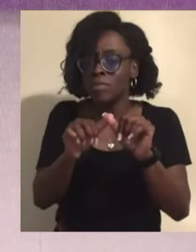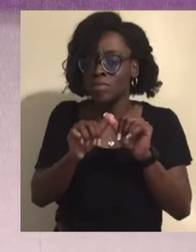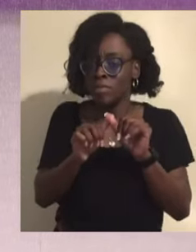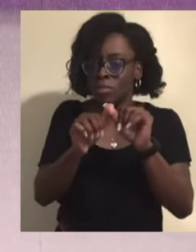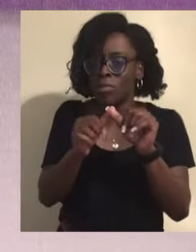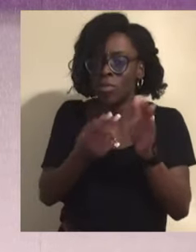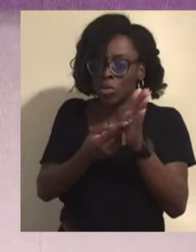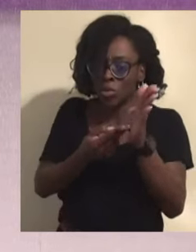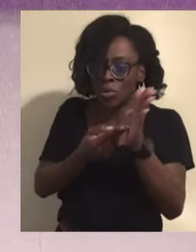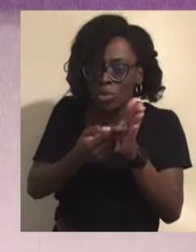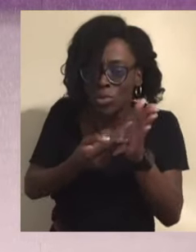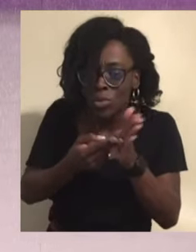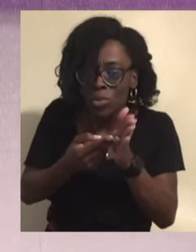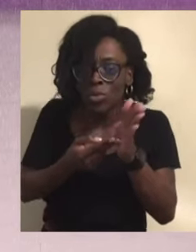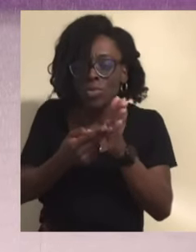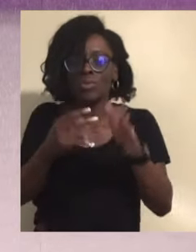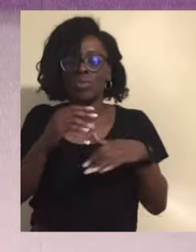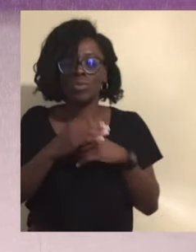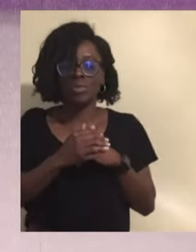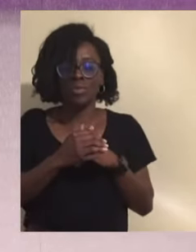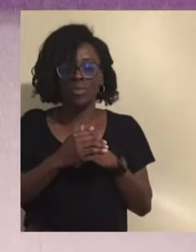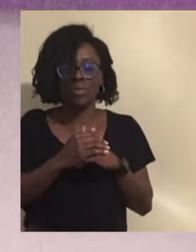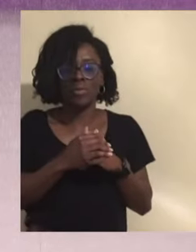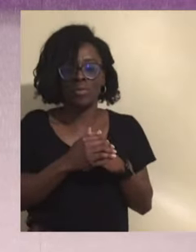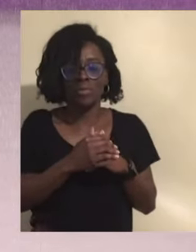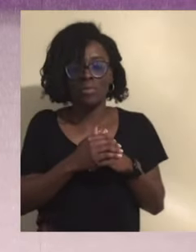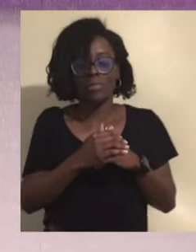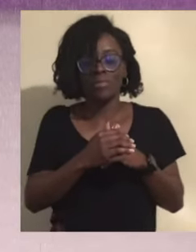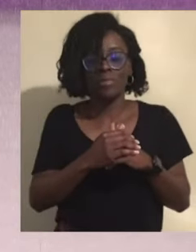you free.